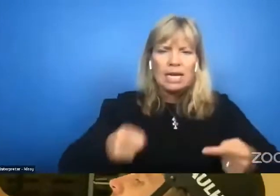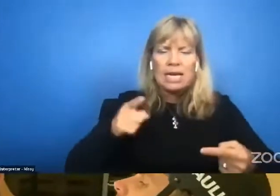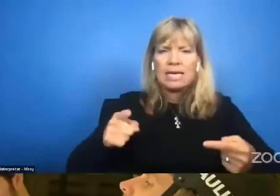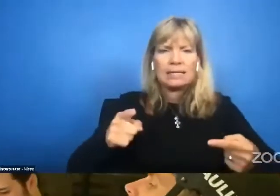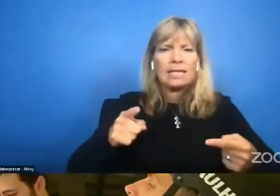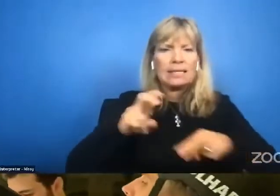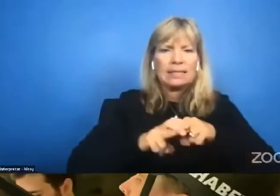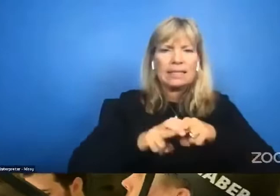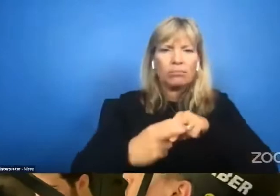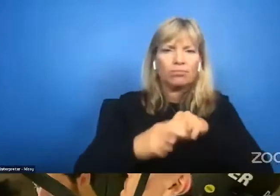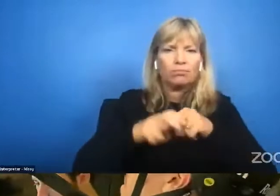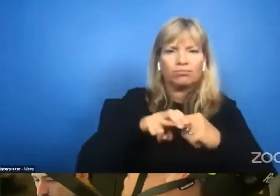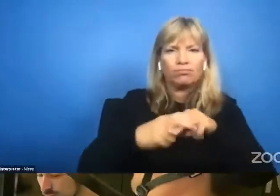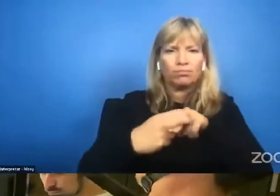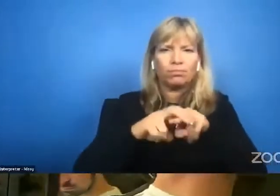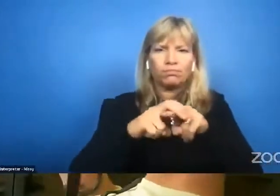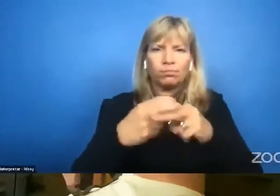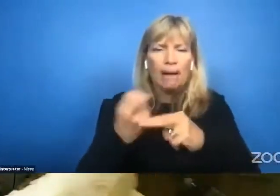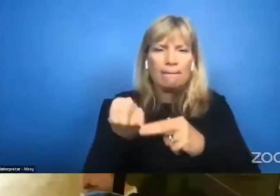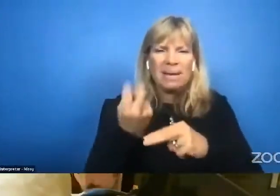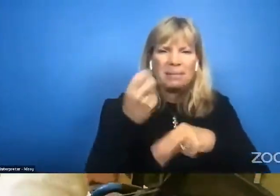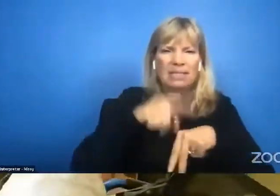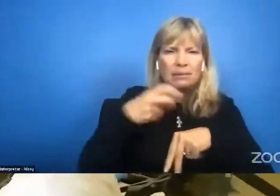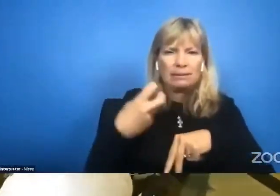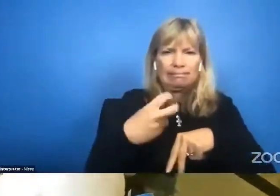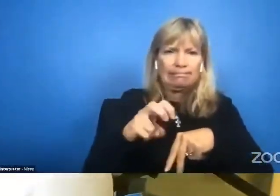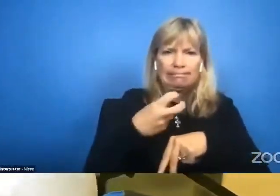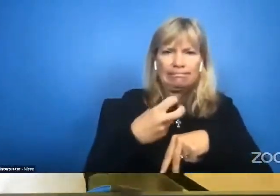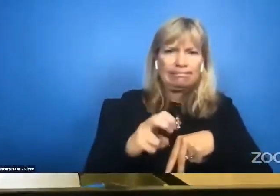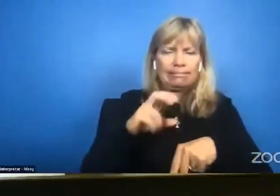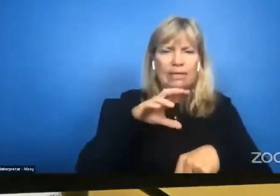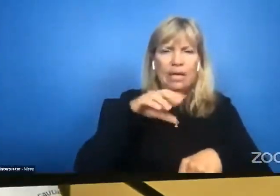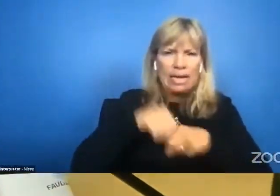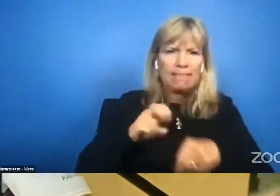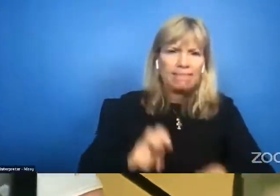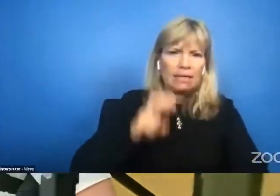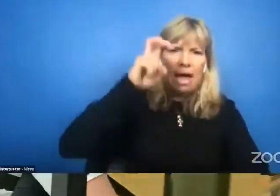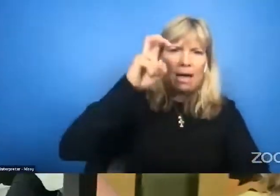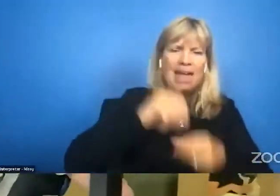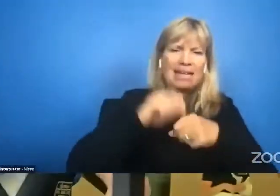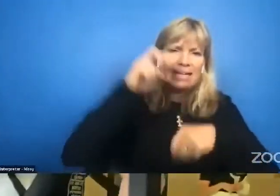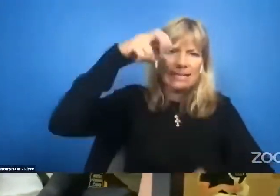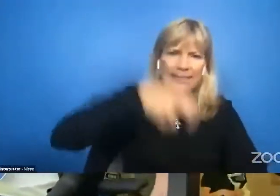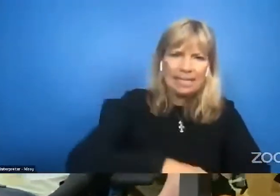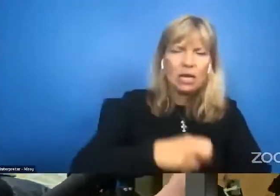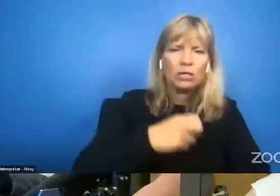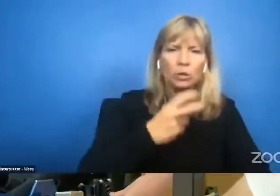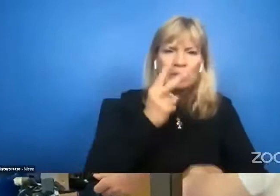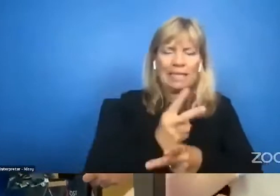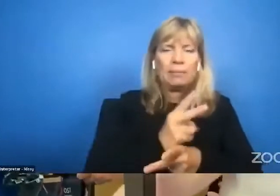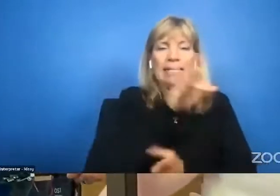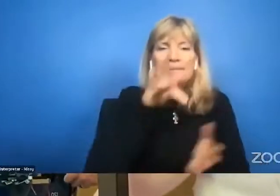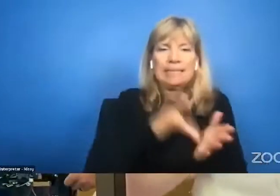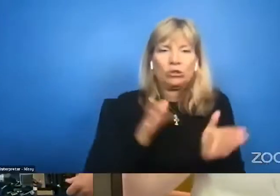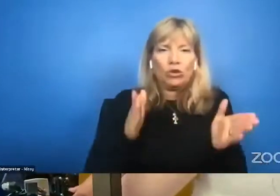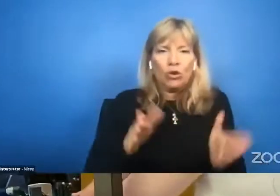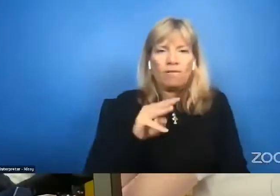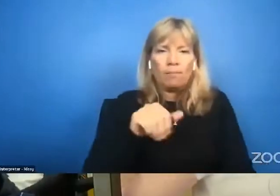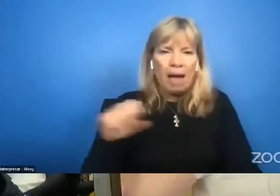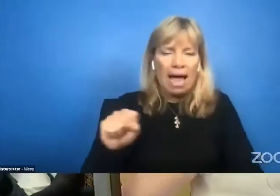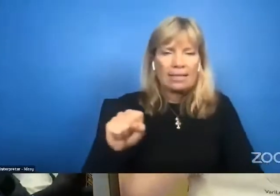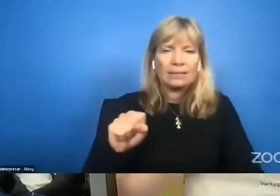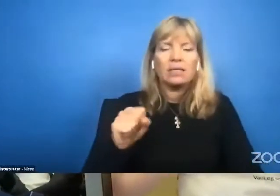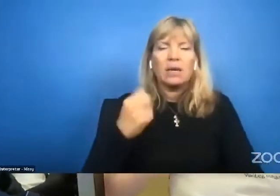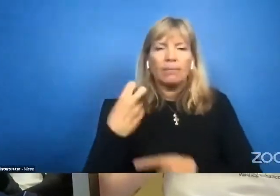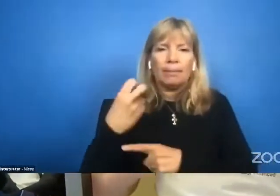times within the climb and the descent to maintain his center of mass. Roland. He does very precise control of the